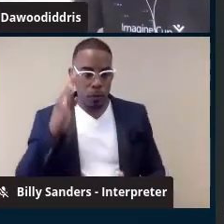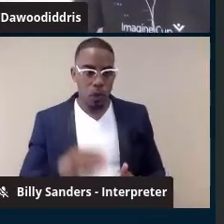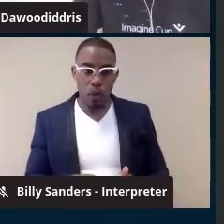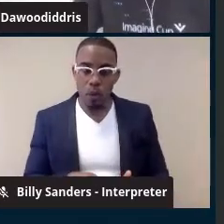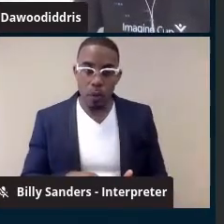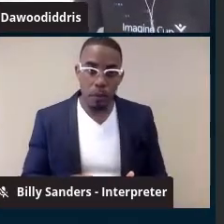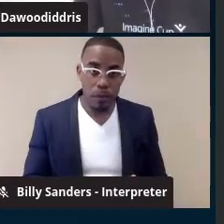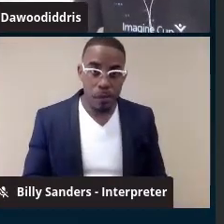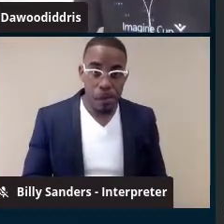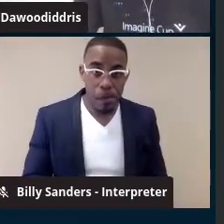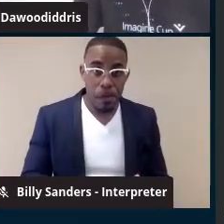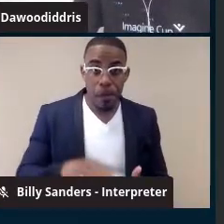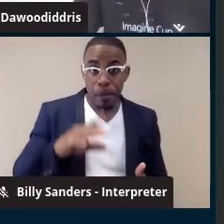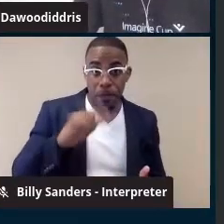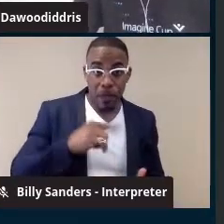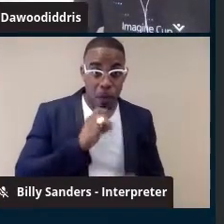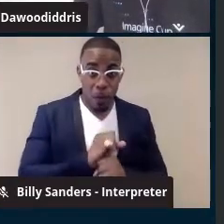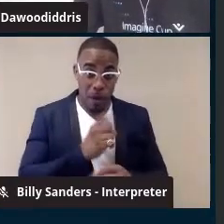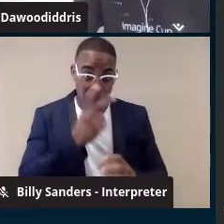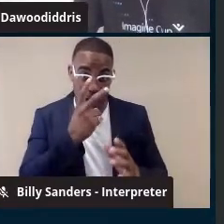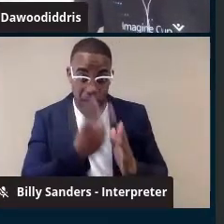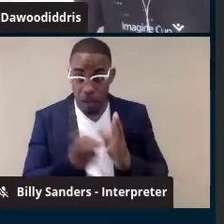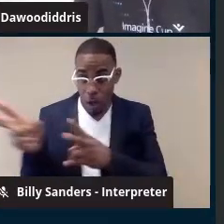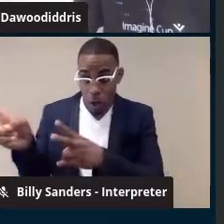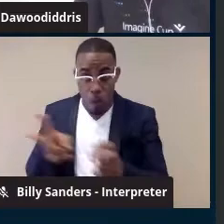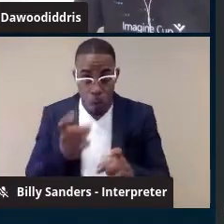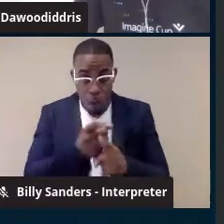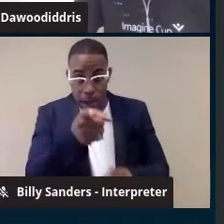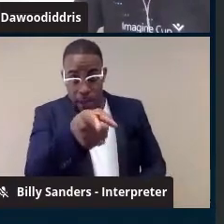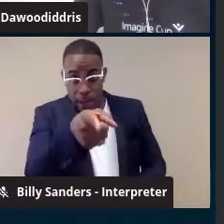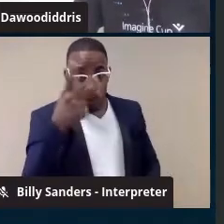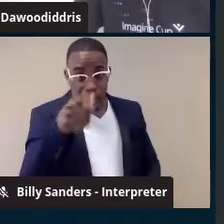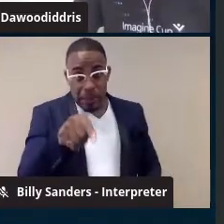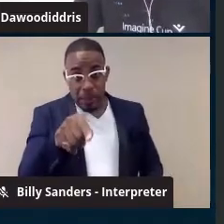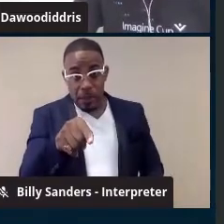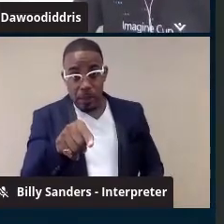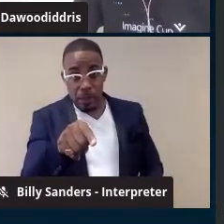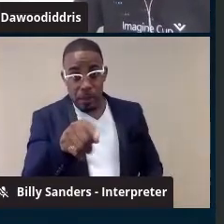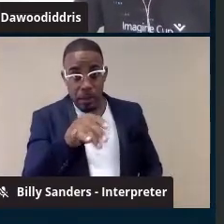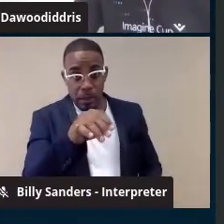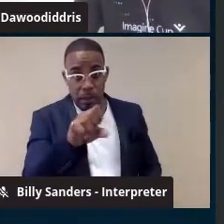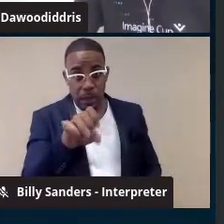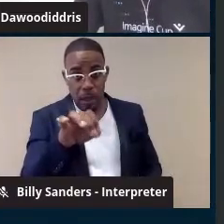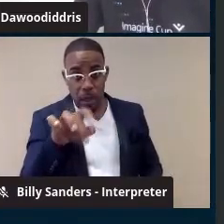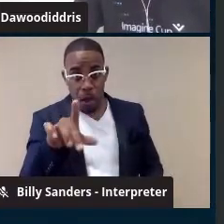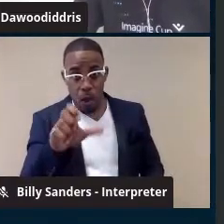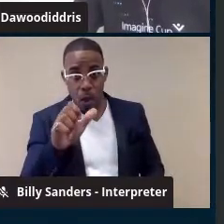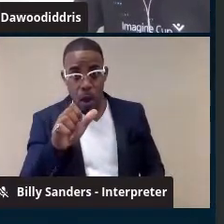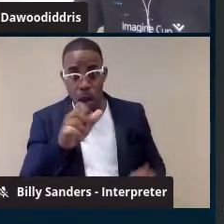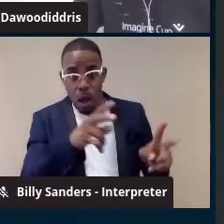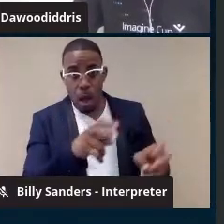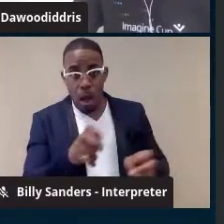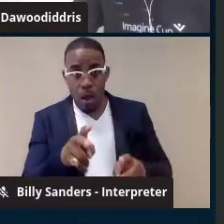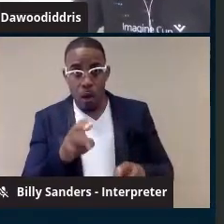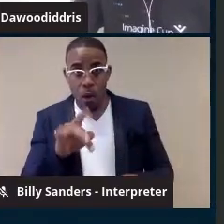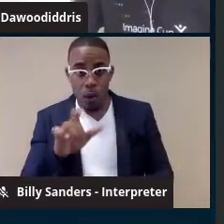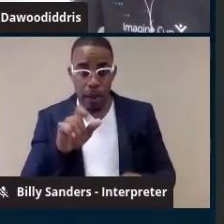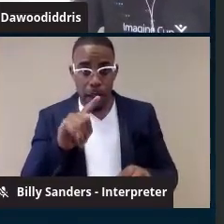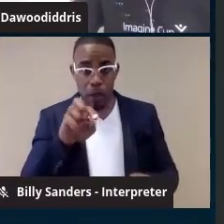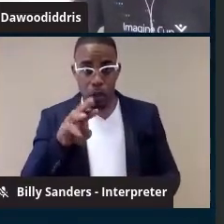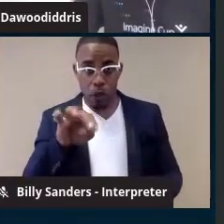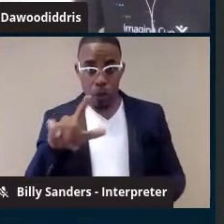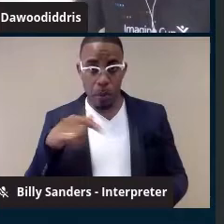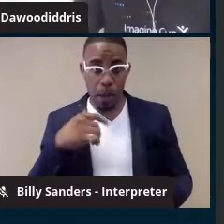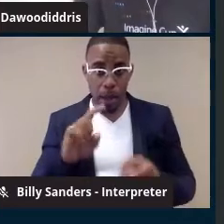that block. So I'm going to pull in right here in VS Code. I'm going to pull in the terminal, and